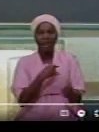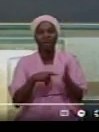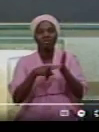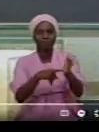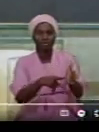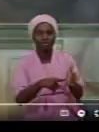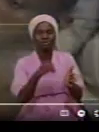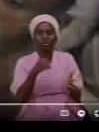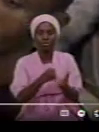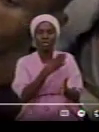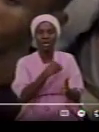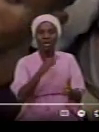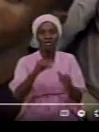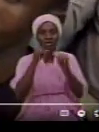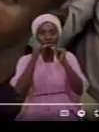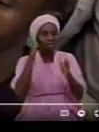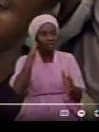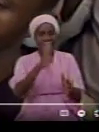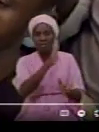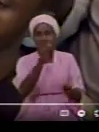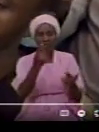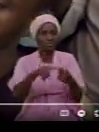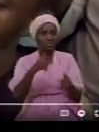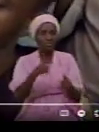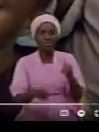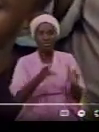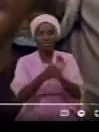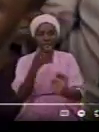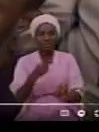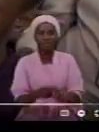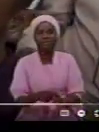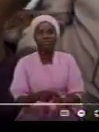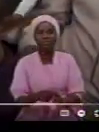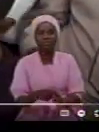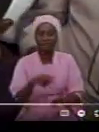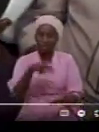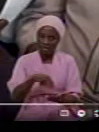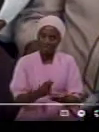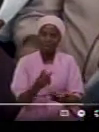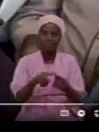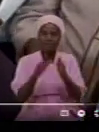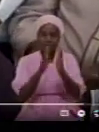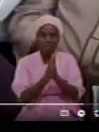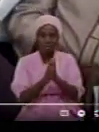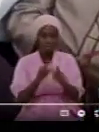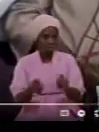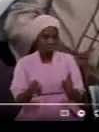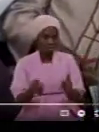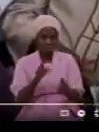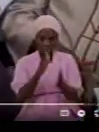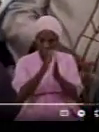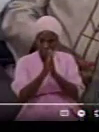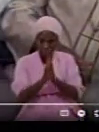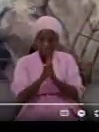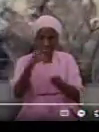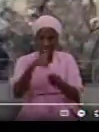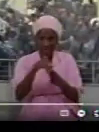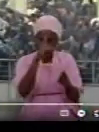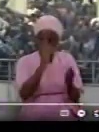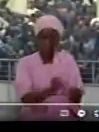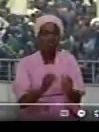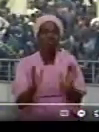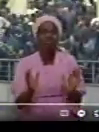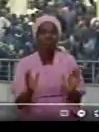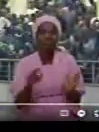an end in Jesus' name. Rise up and pray, but pray in faith. Rise up and tell the Lord